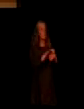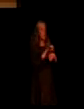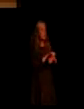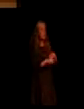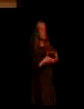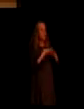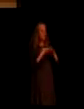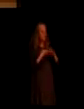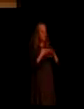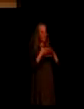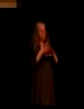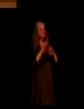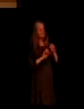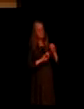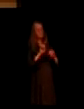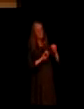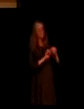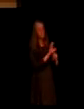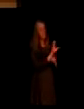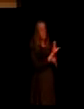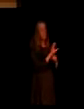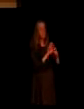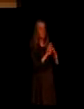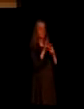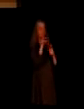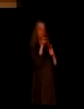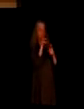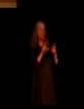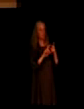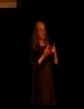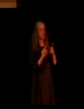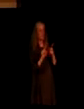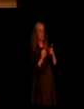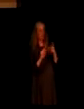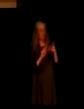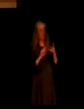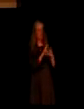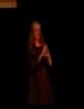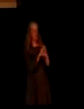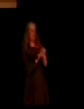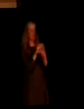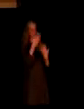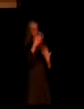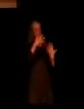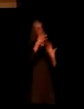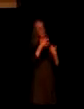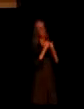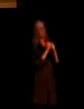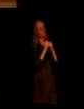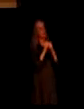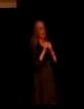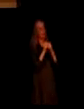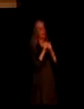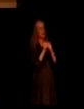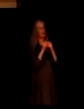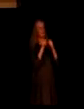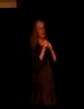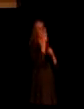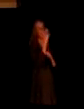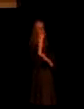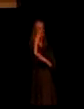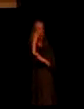evaluates how carbon, water, nitrogen, and energy interact in a forest ecosystem. And so this